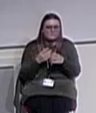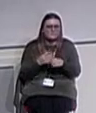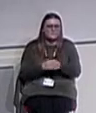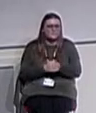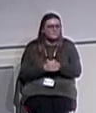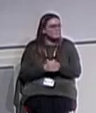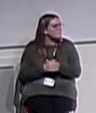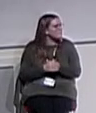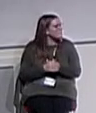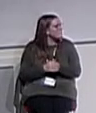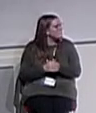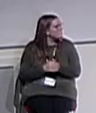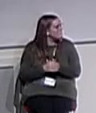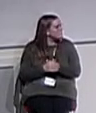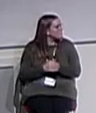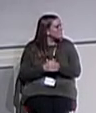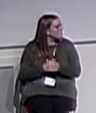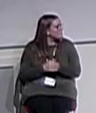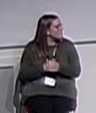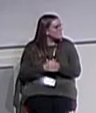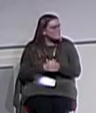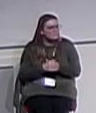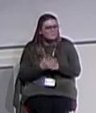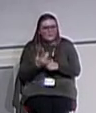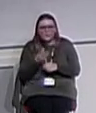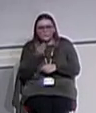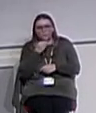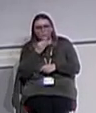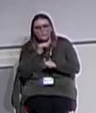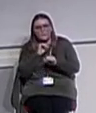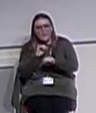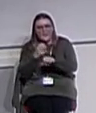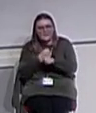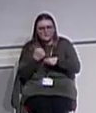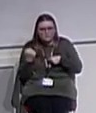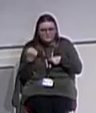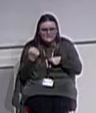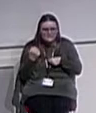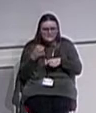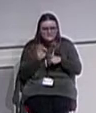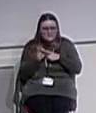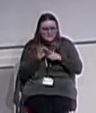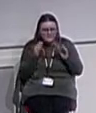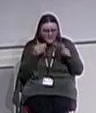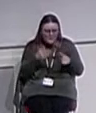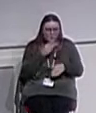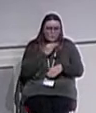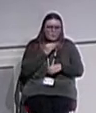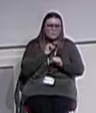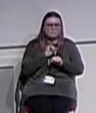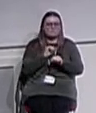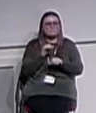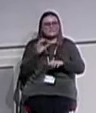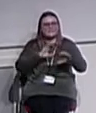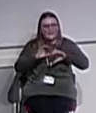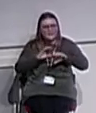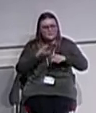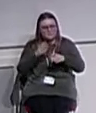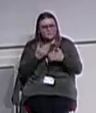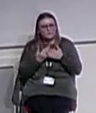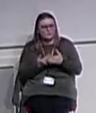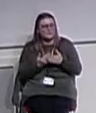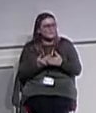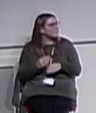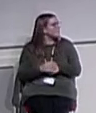do something, you know, that is using their degree in their degree discipline and using their science. So nearly half